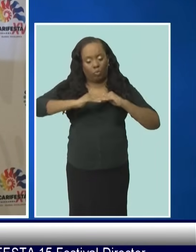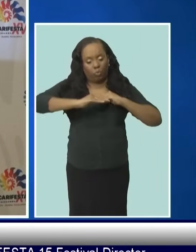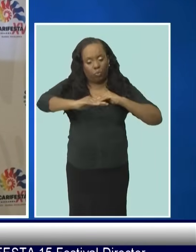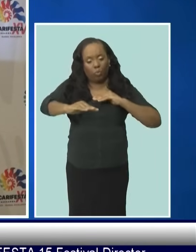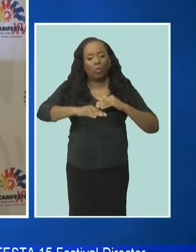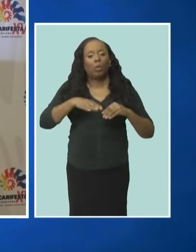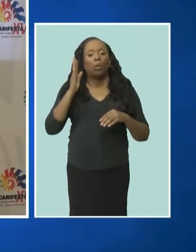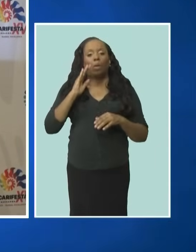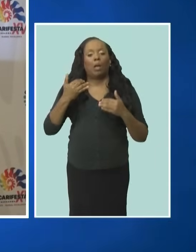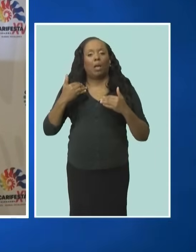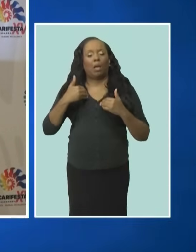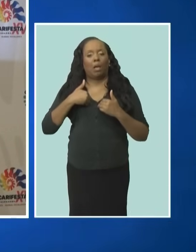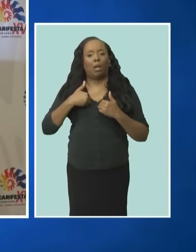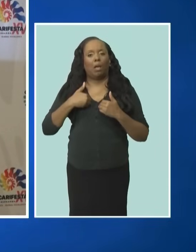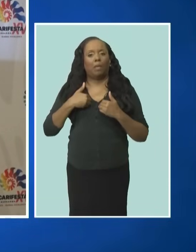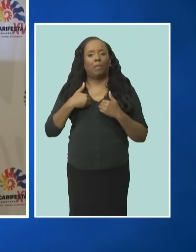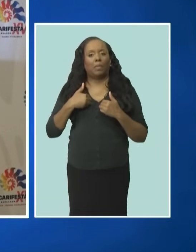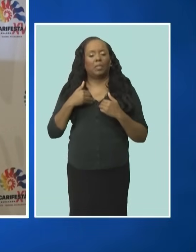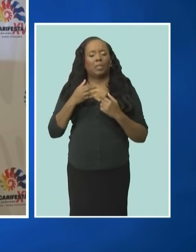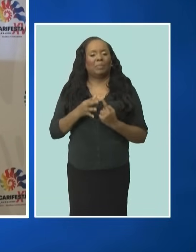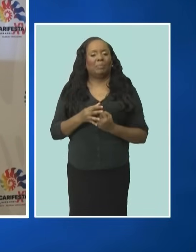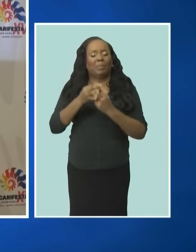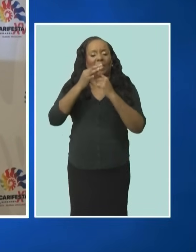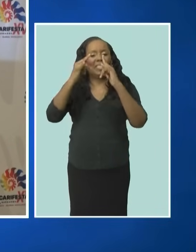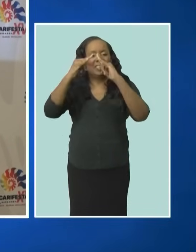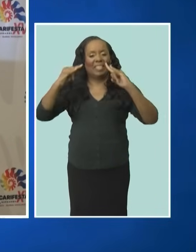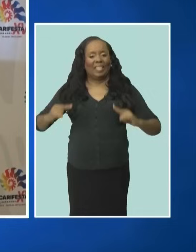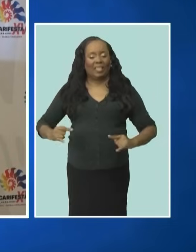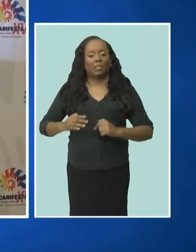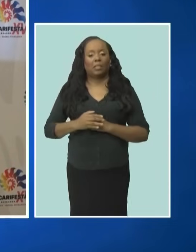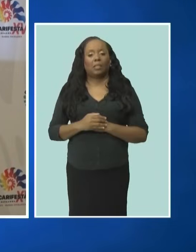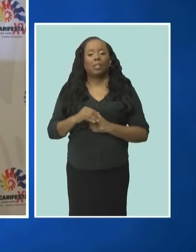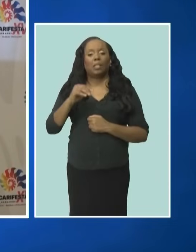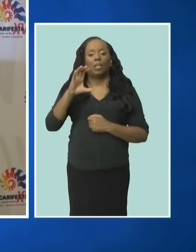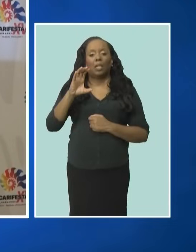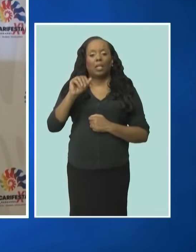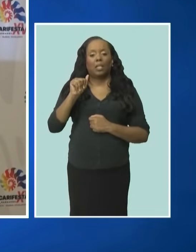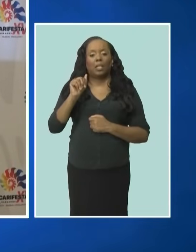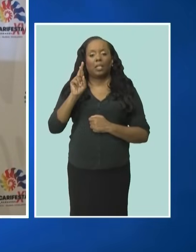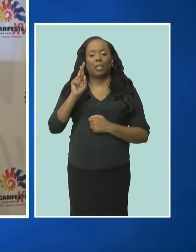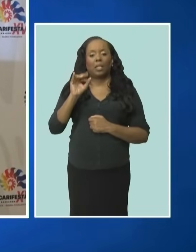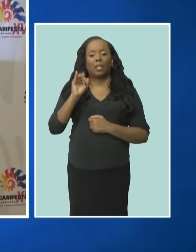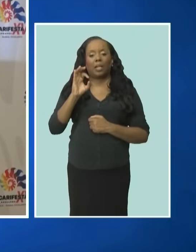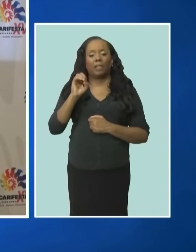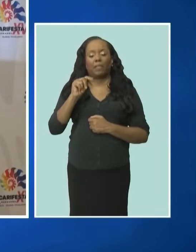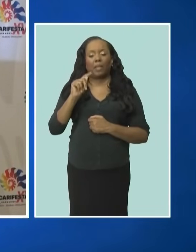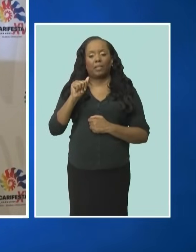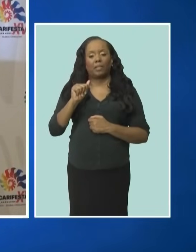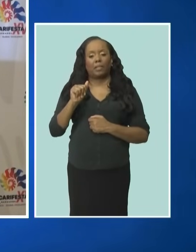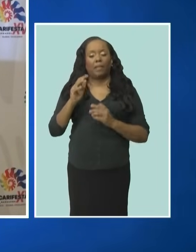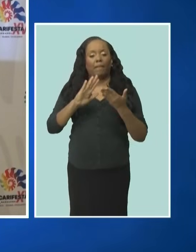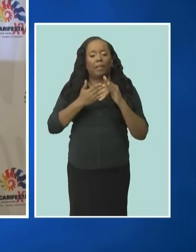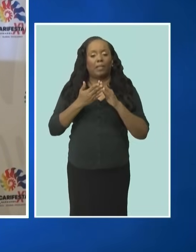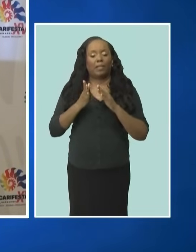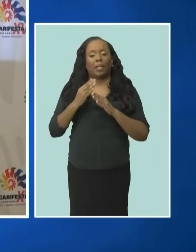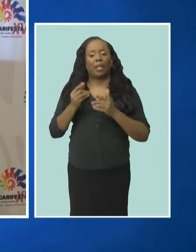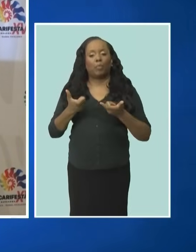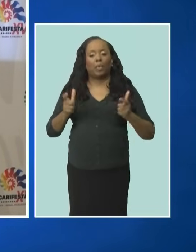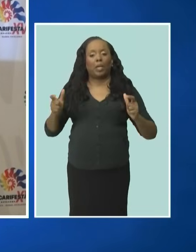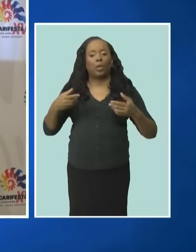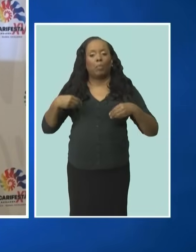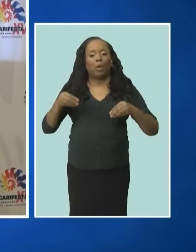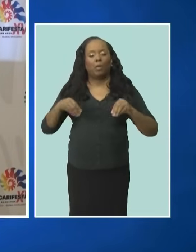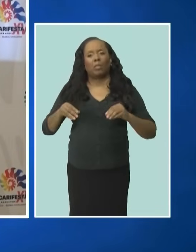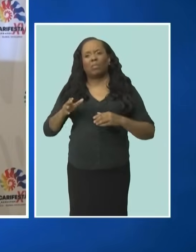modular tent. So the Carifesta Village and Grand Market will be approximately 50,000